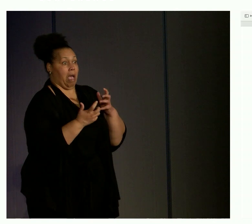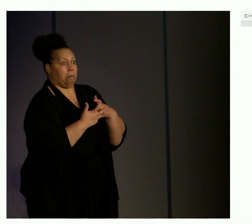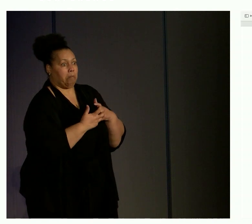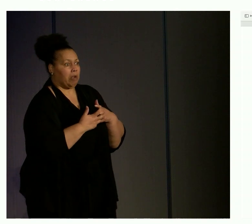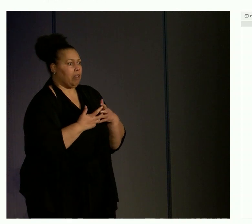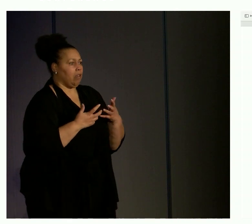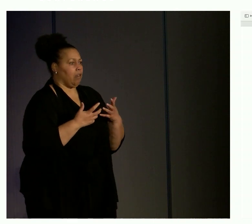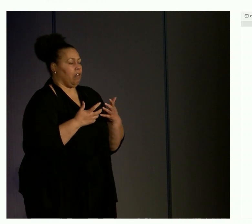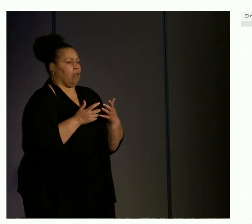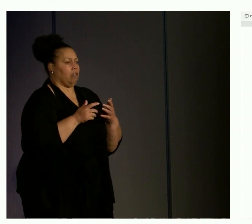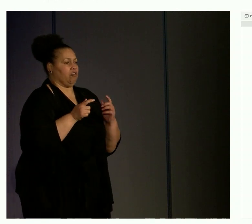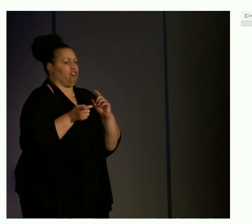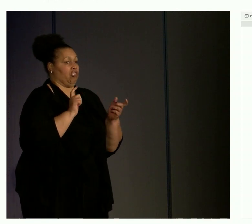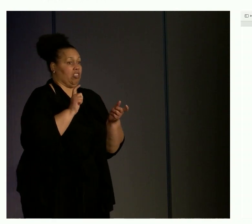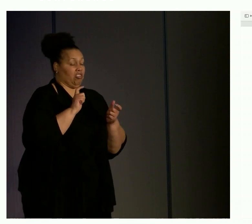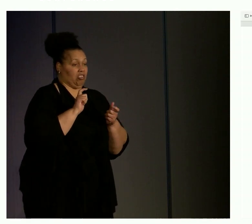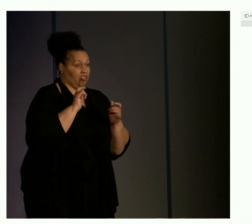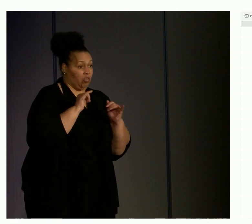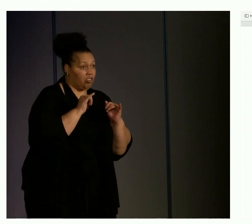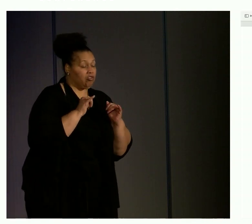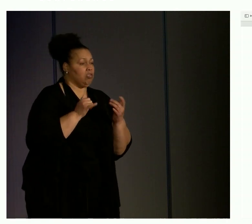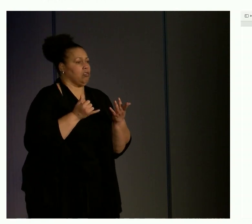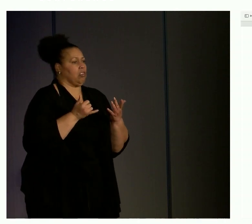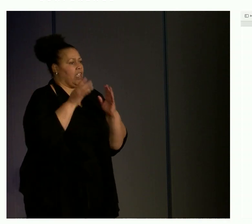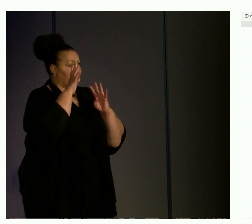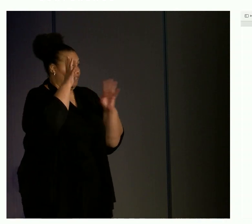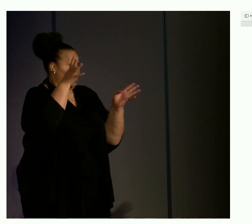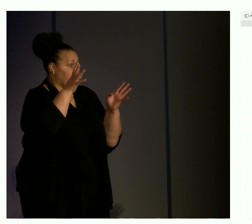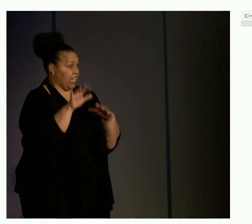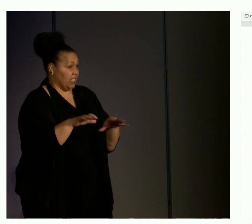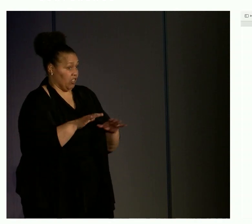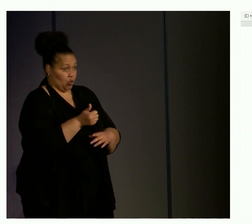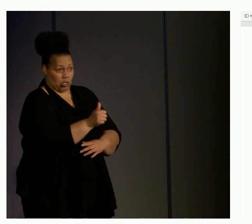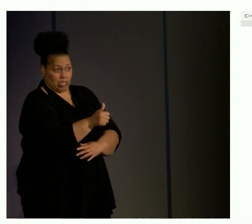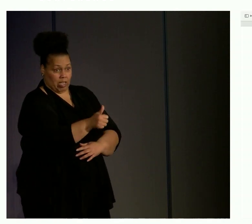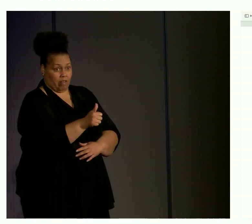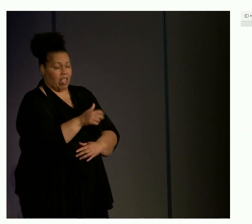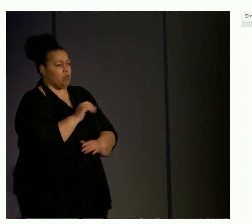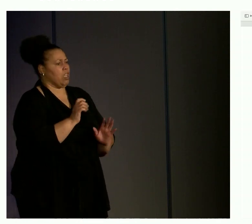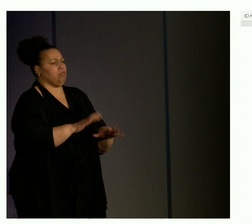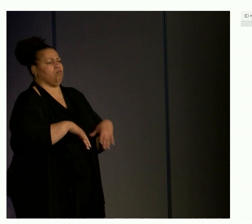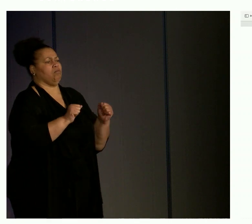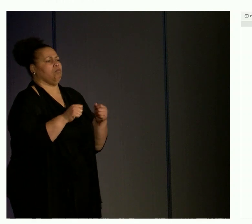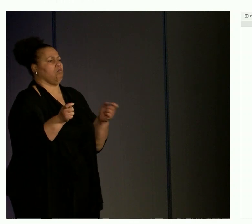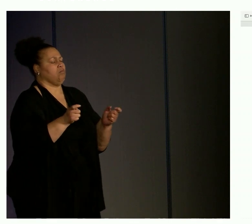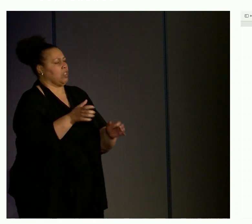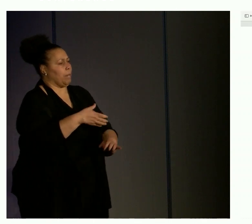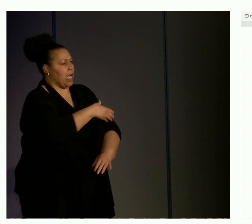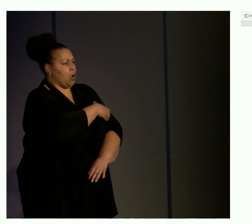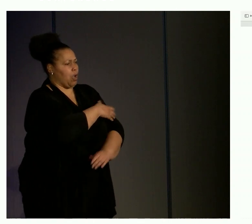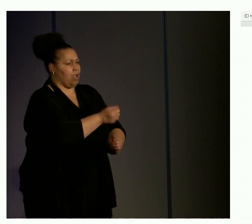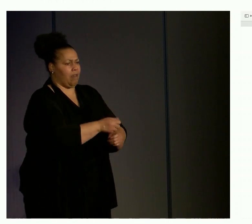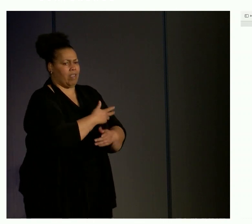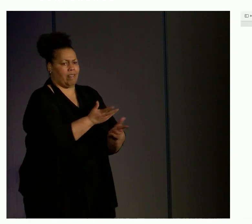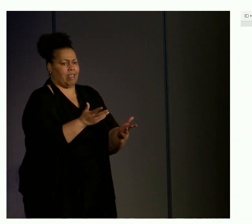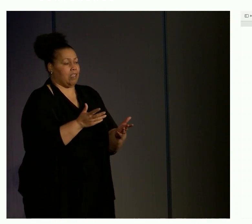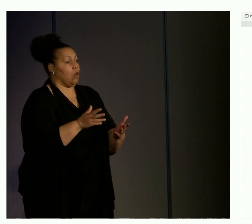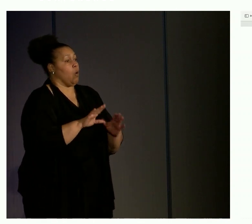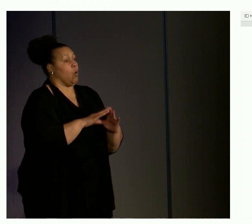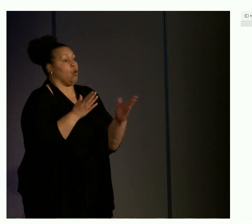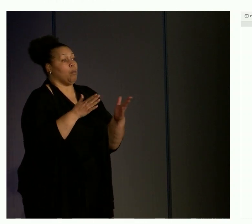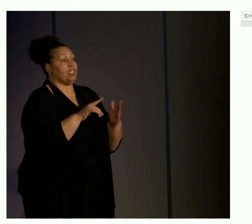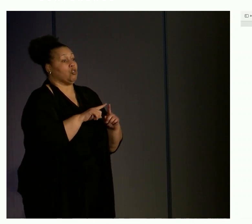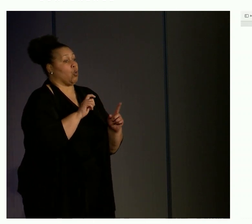the instructions, invent your own activity, and really take the power. Everything is open source and